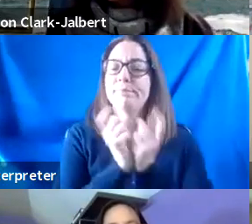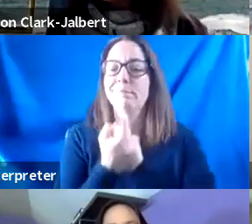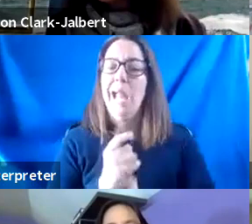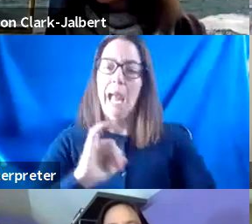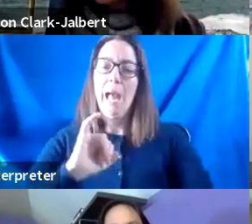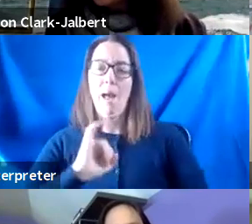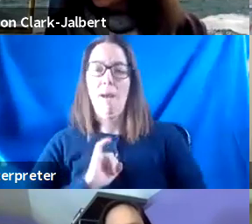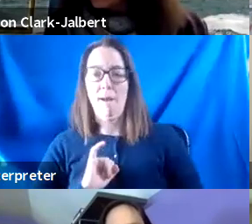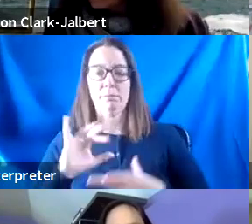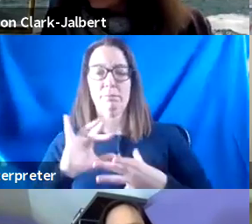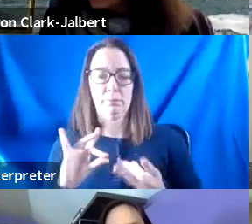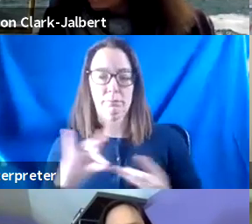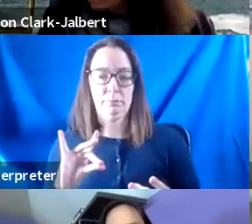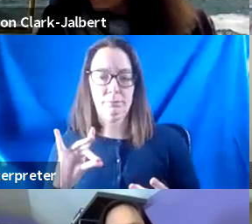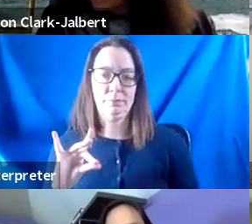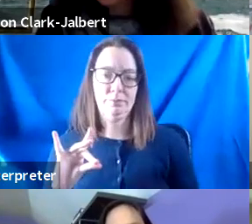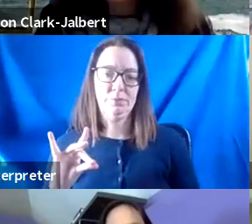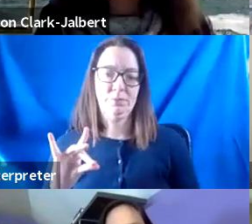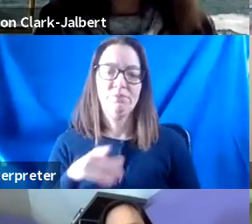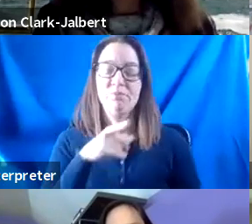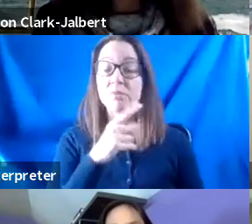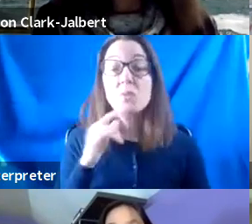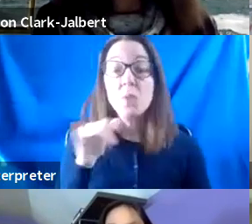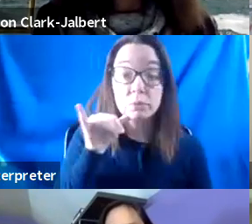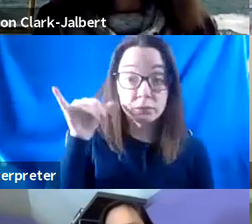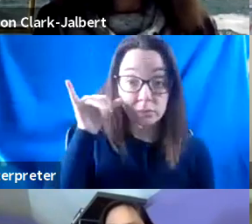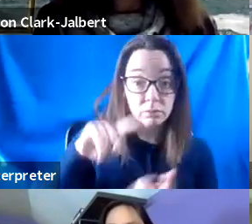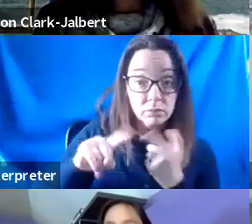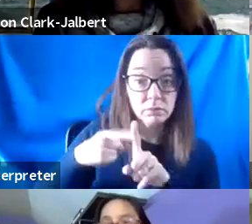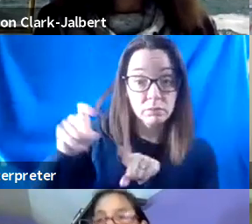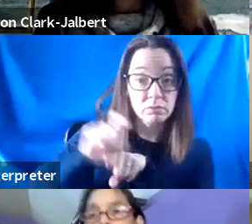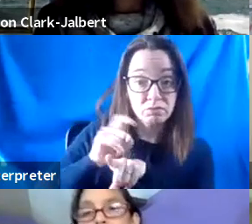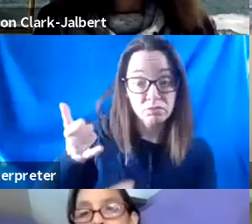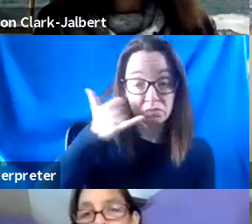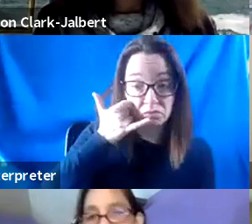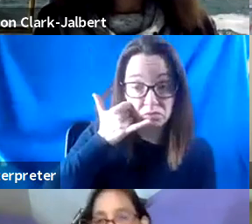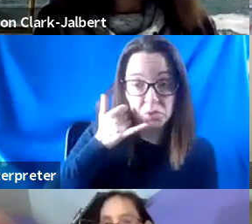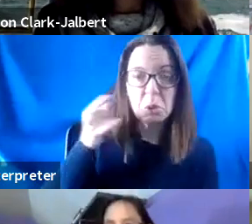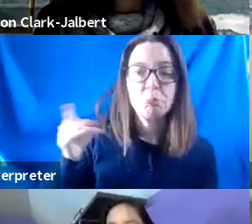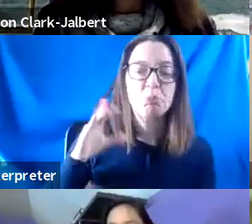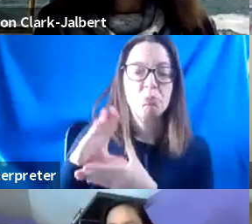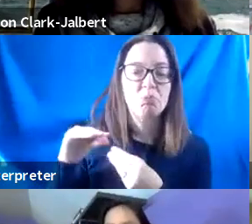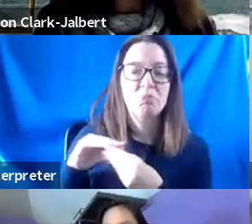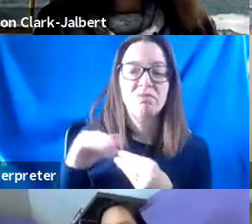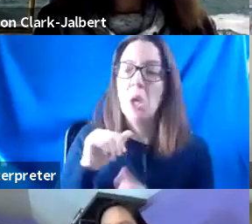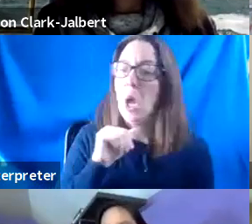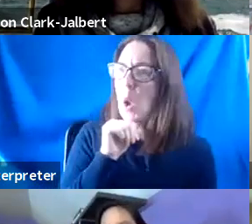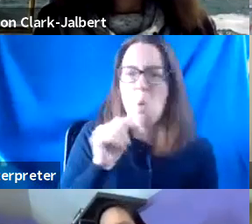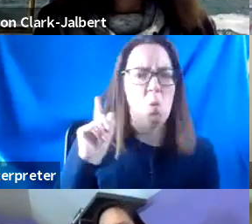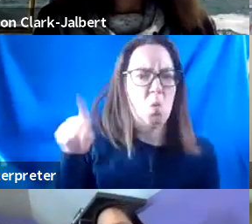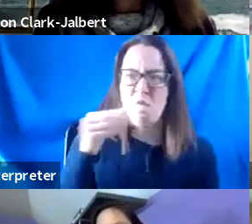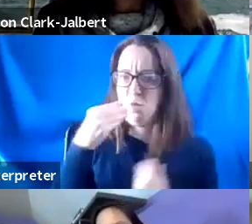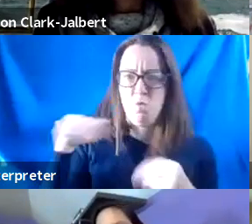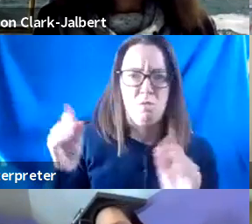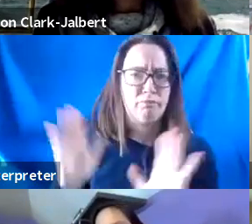it forms your choices. So yesterday, I got a phone call from a friend who was telling me how she doesn't go to the grocery store. She gets our local